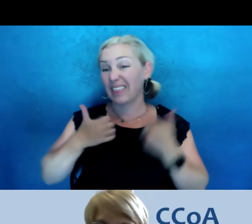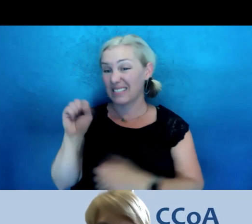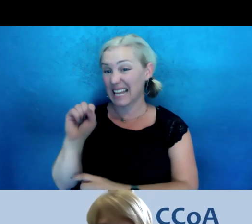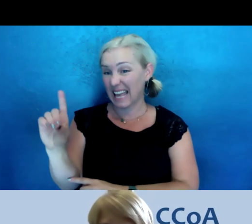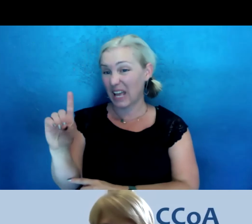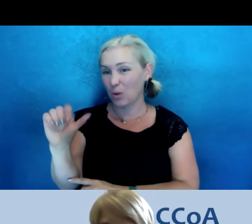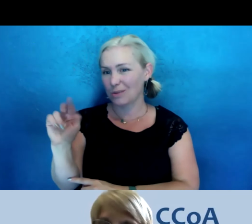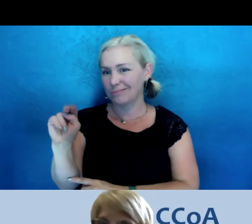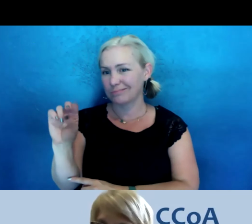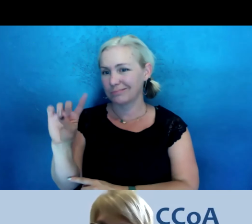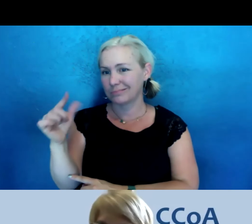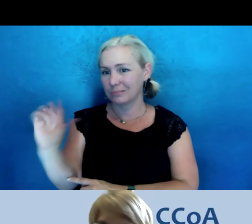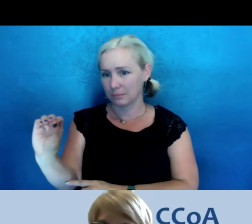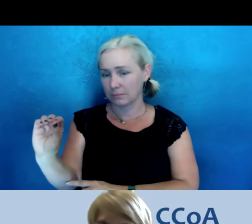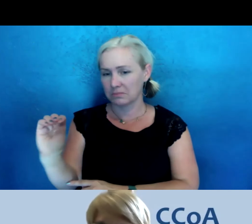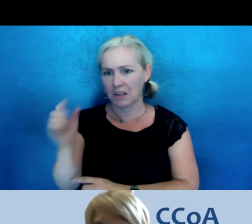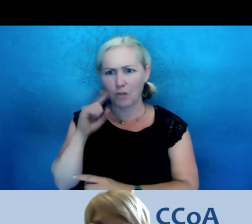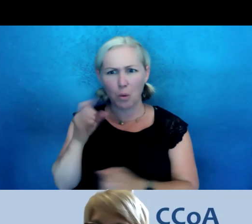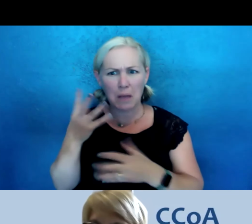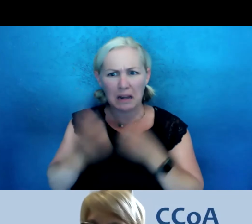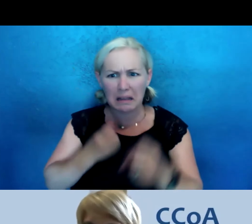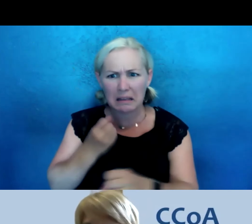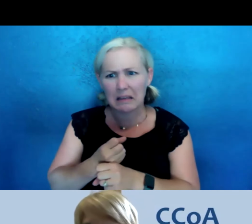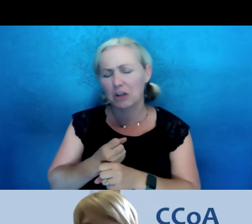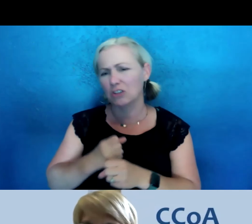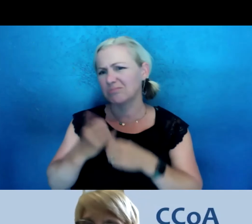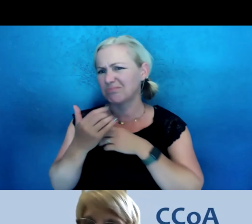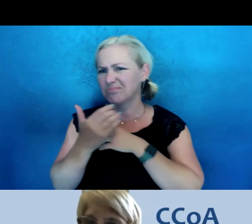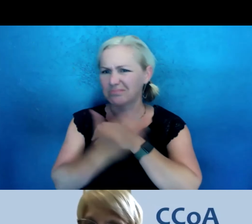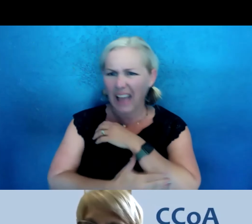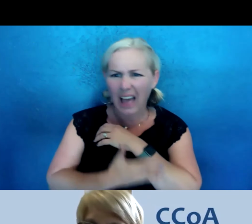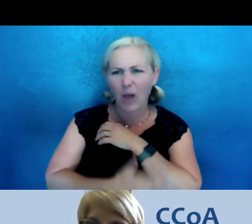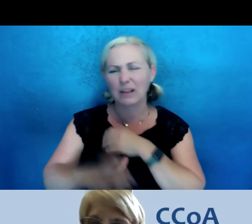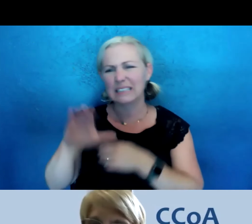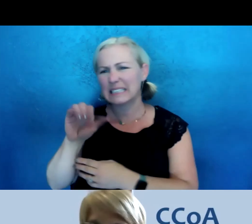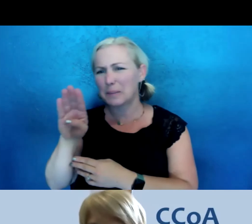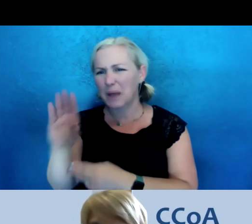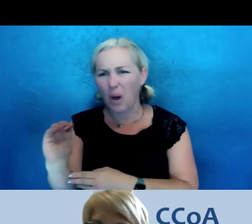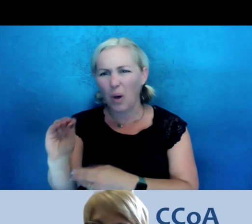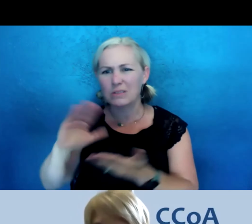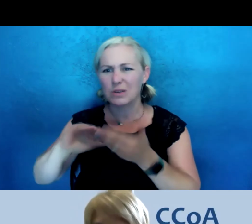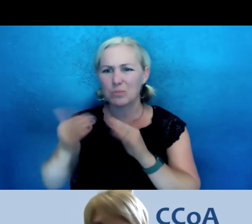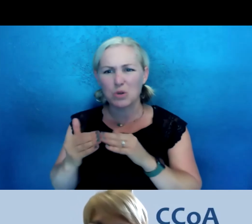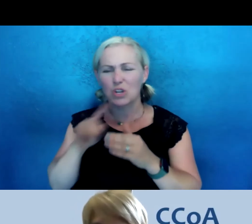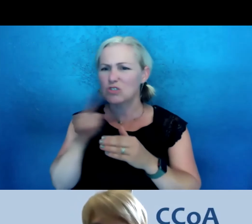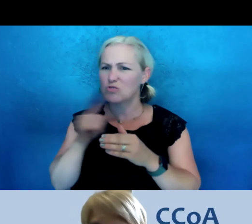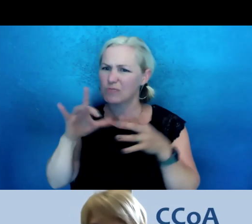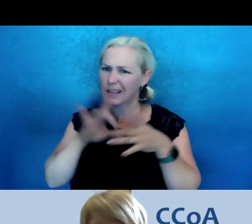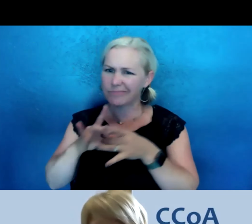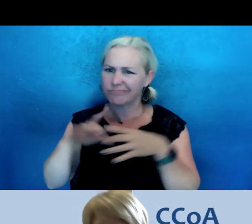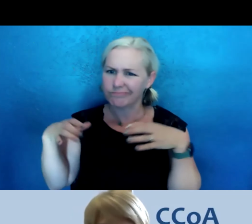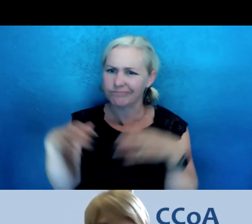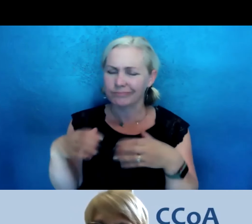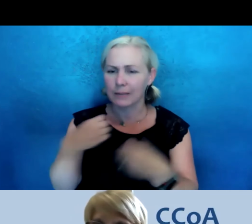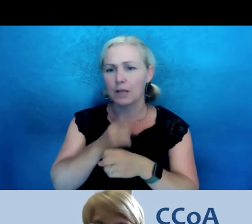for many years, our county, our CBOs, our community have come together to make sure that our seniors and